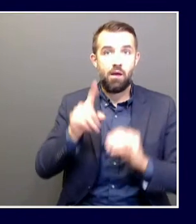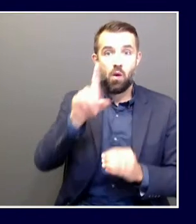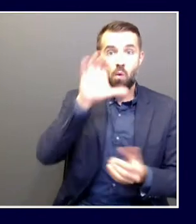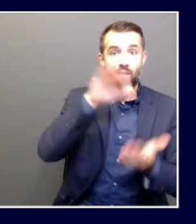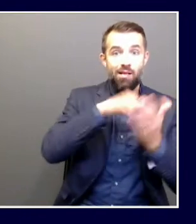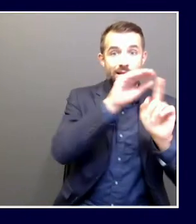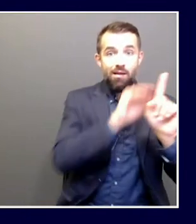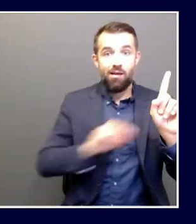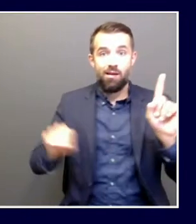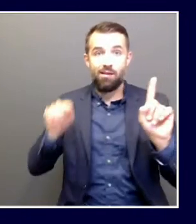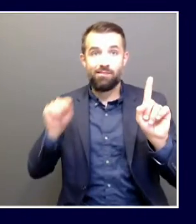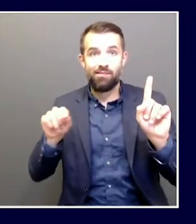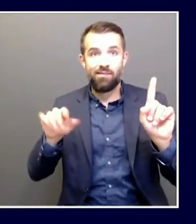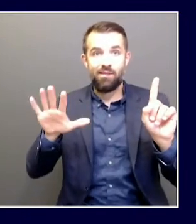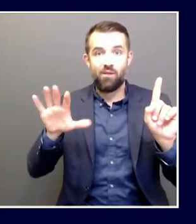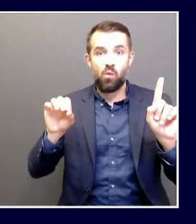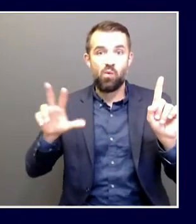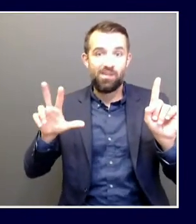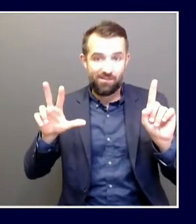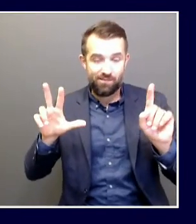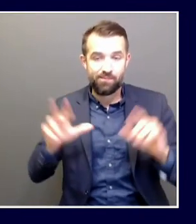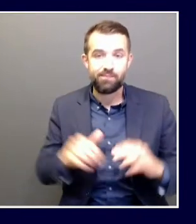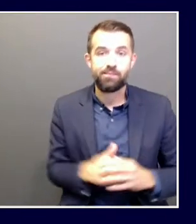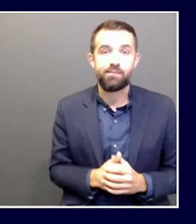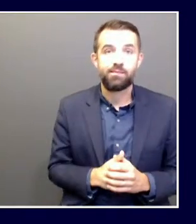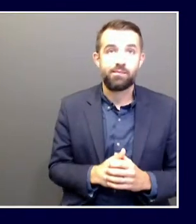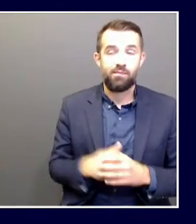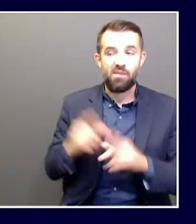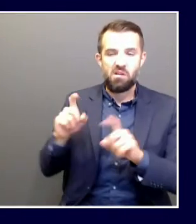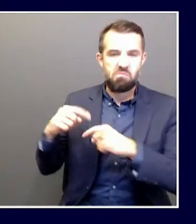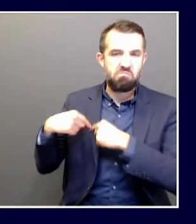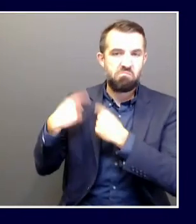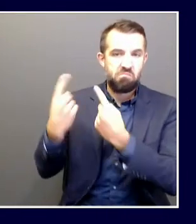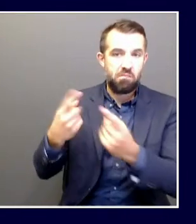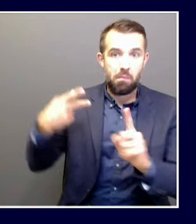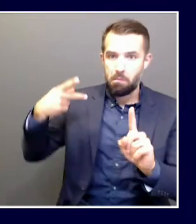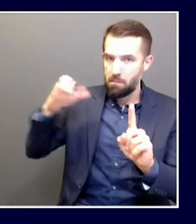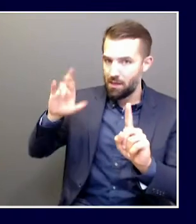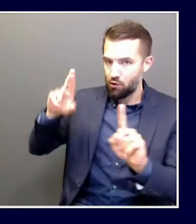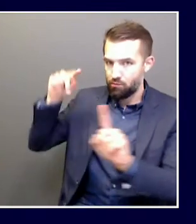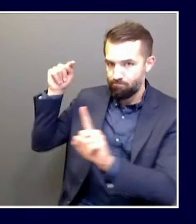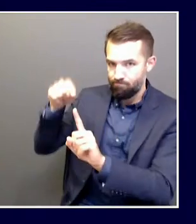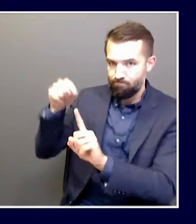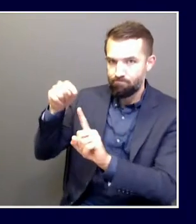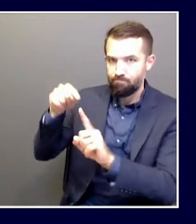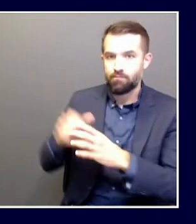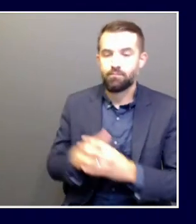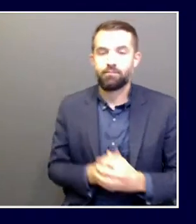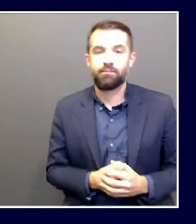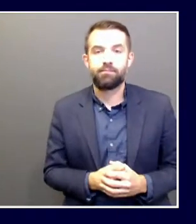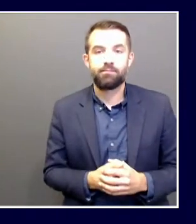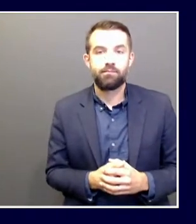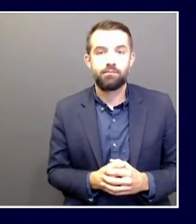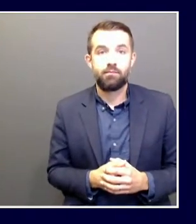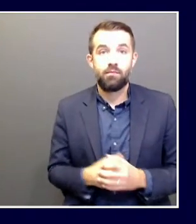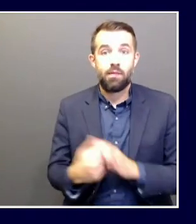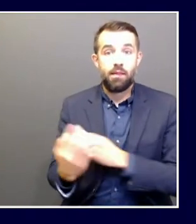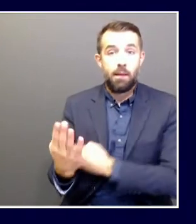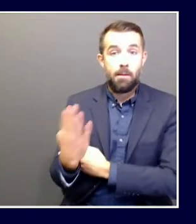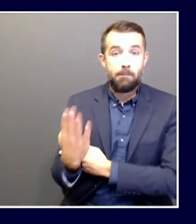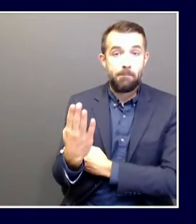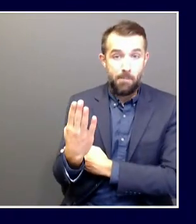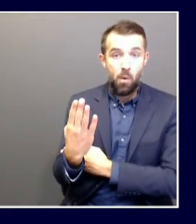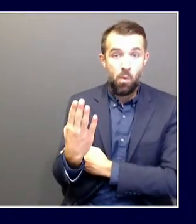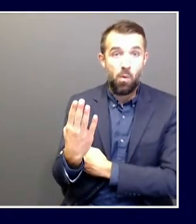every 100,000 people in Maine right now. As of this morning, there were fewer than 100 cases remaining